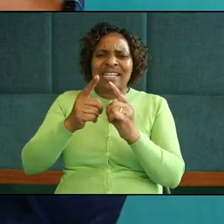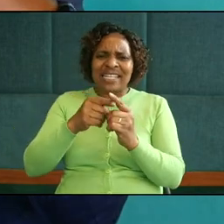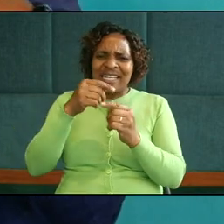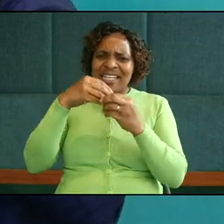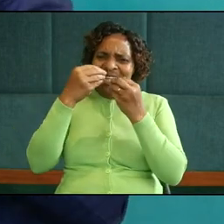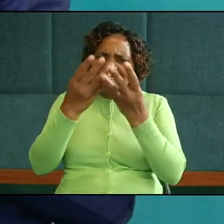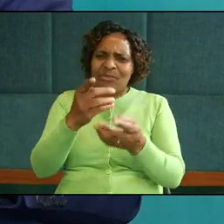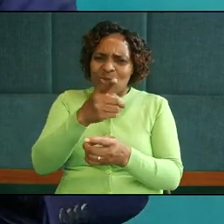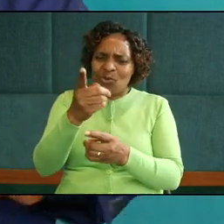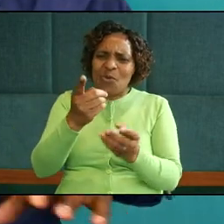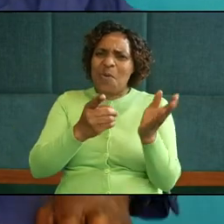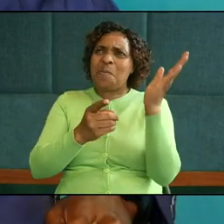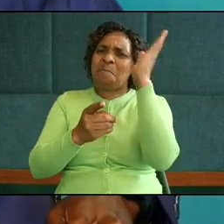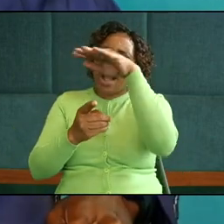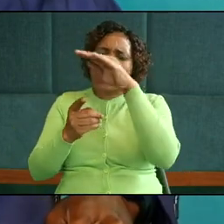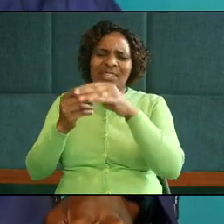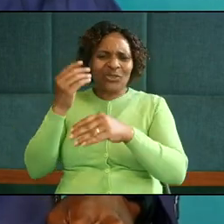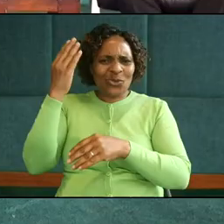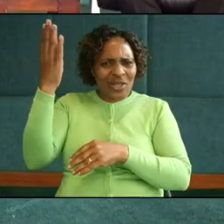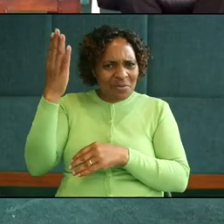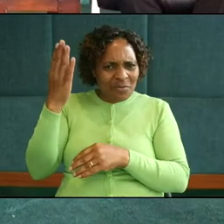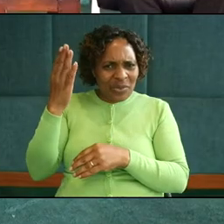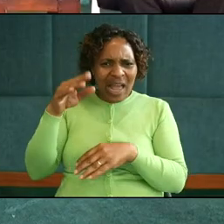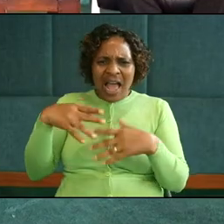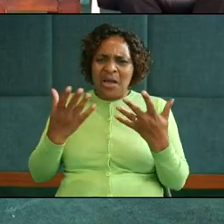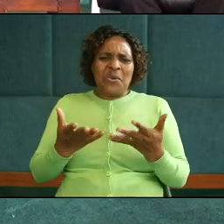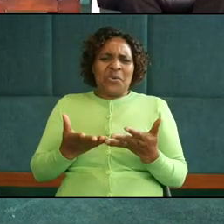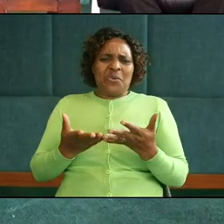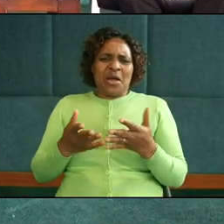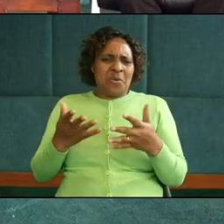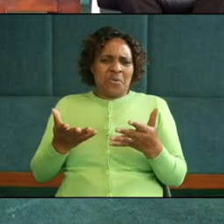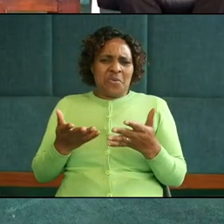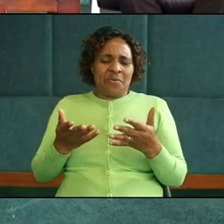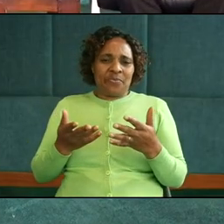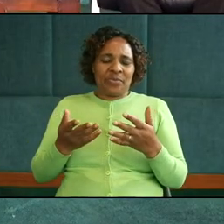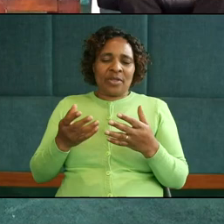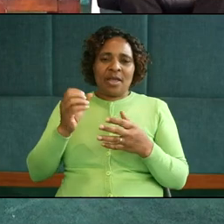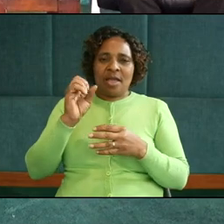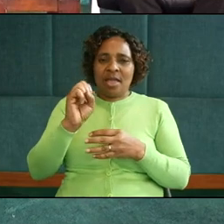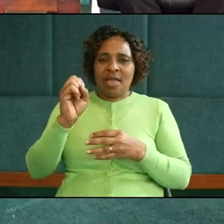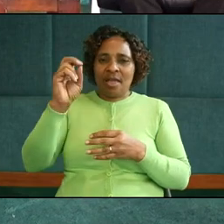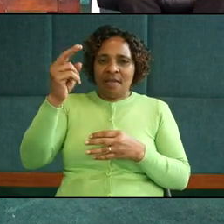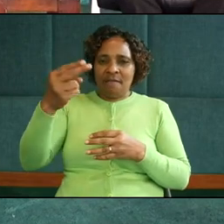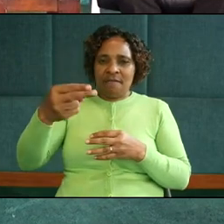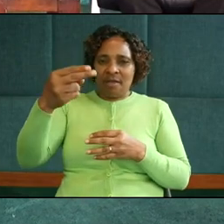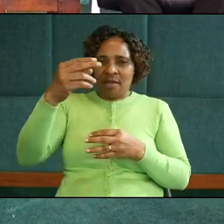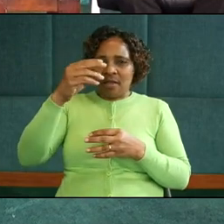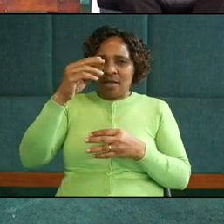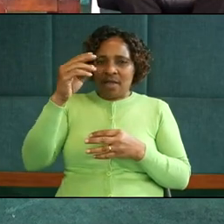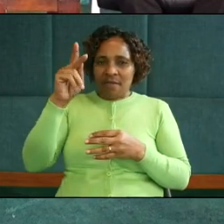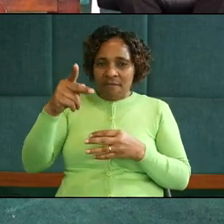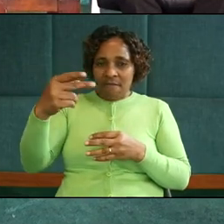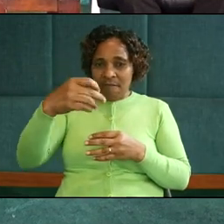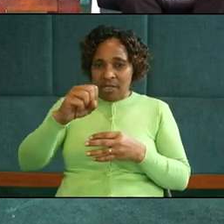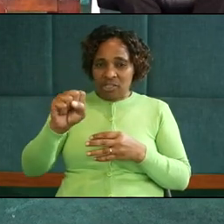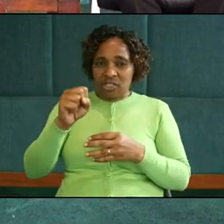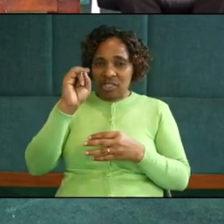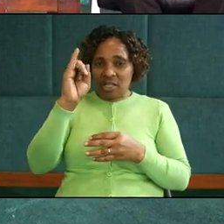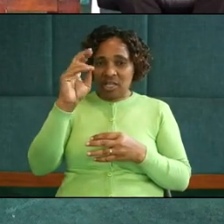him. That sounds tough. Okay. Ephesians, you know? Yeah. Ephesians 6:18. Mm-hmm. It says,